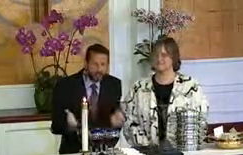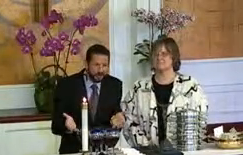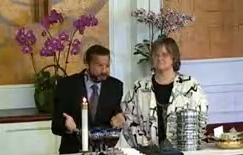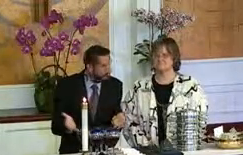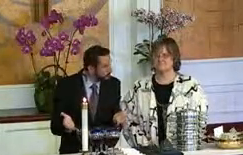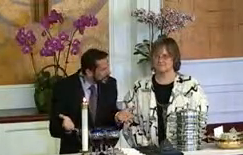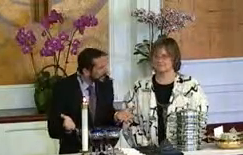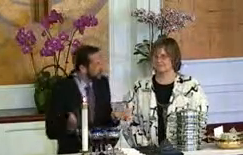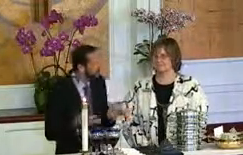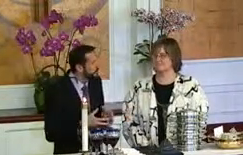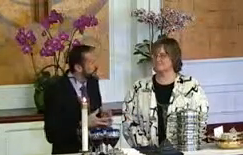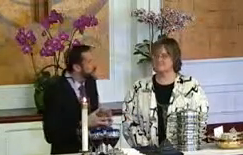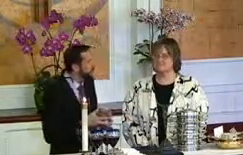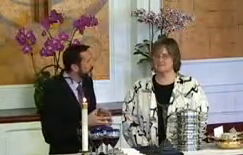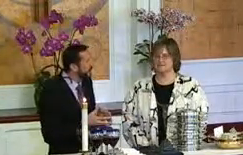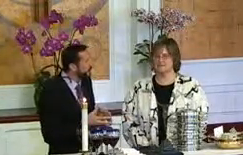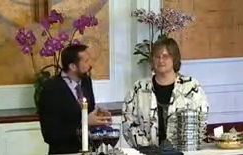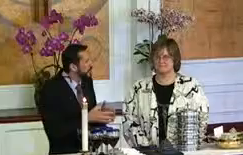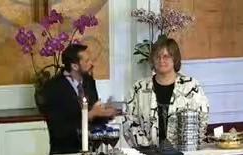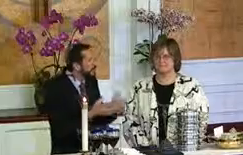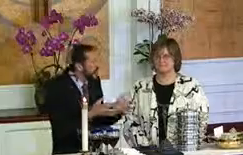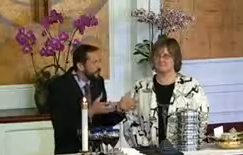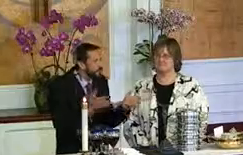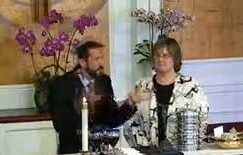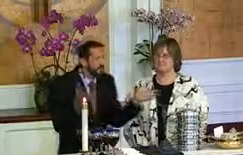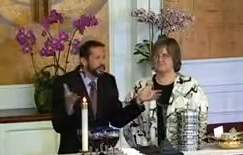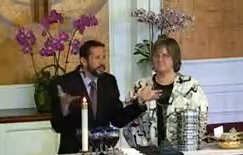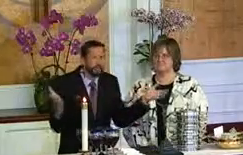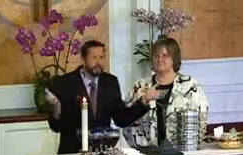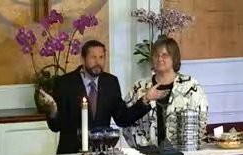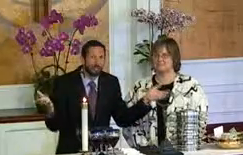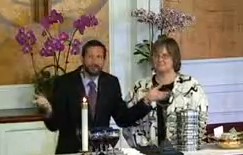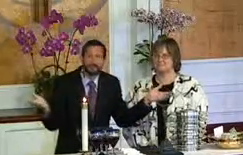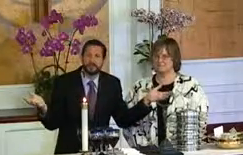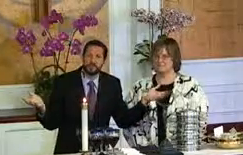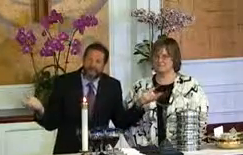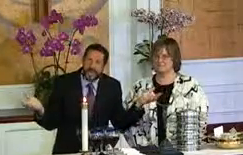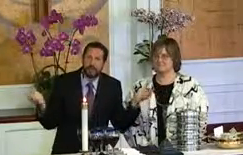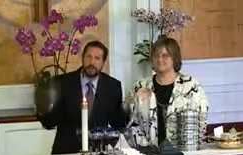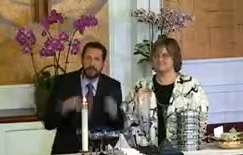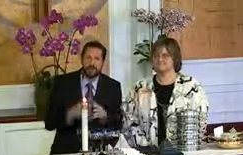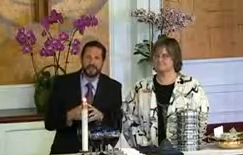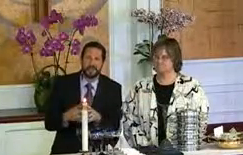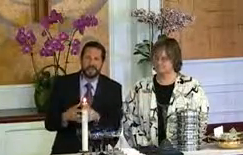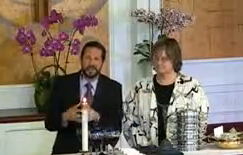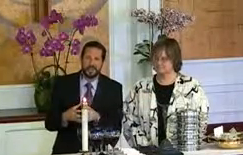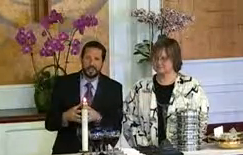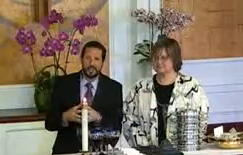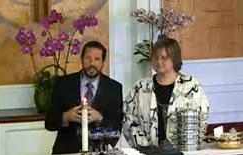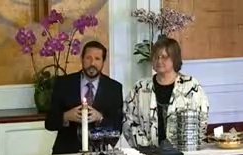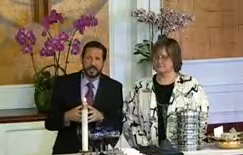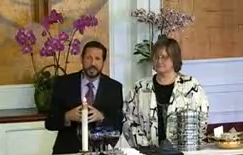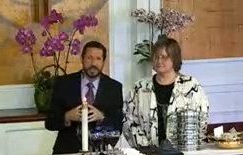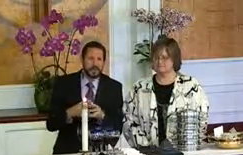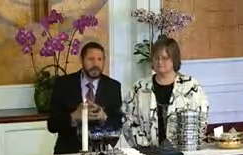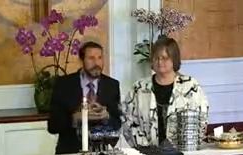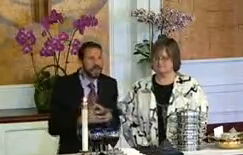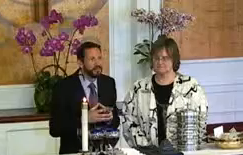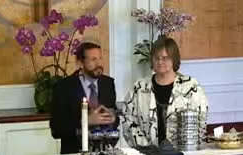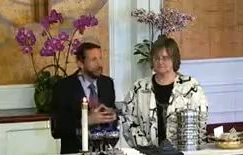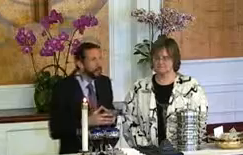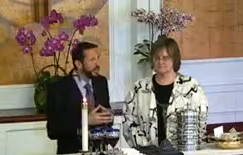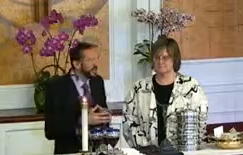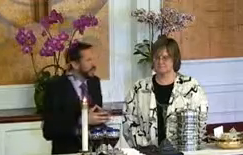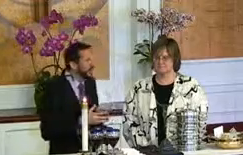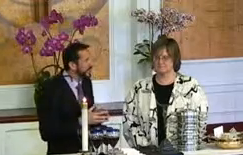life is offered through this meal. Yes. Our abundant life is offered through the way in which we share with one another. Mm-hmm. And our abundant